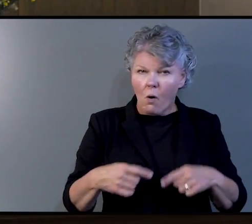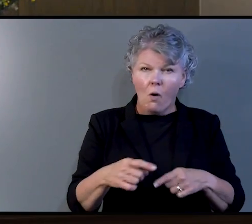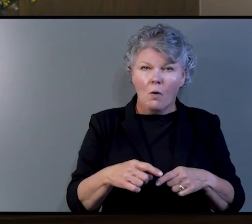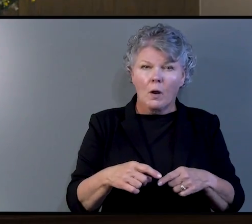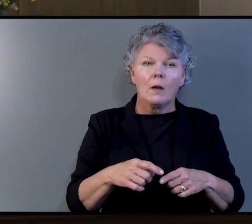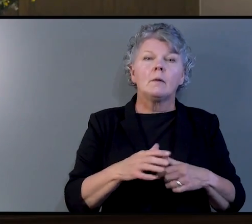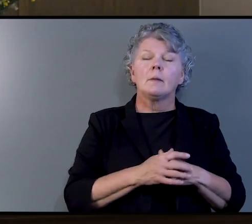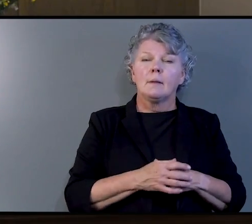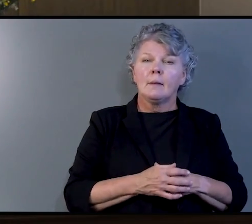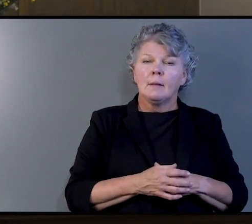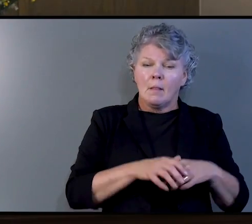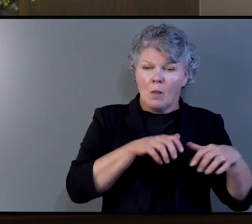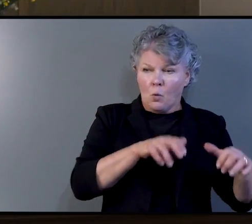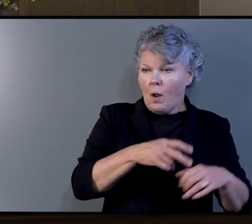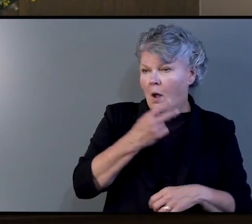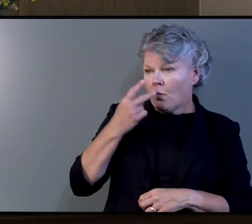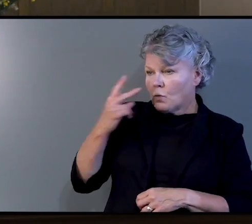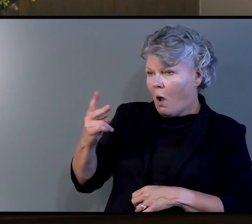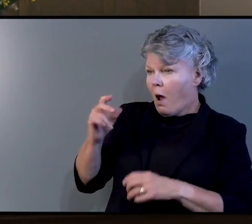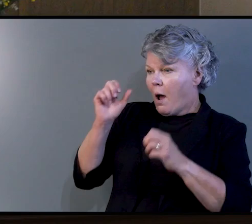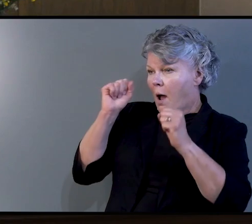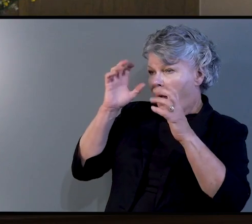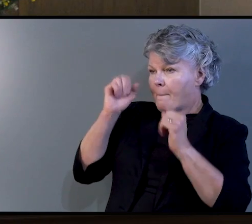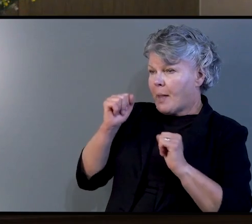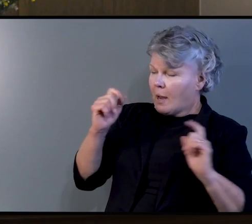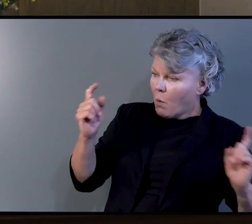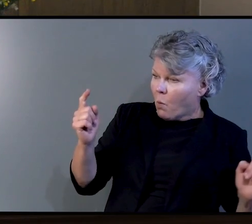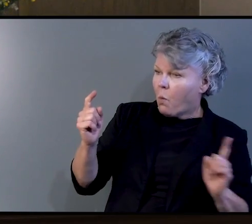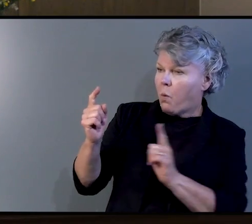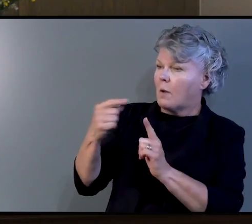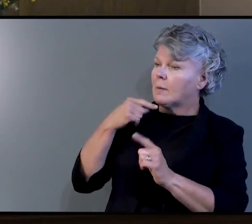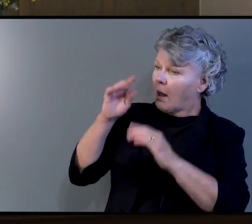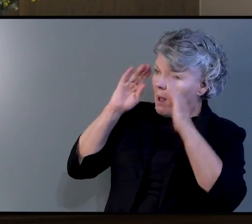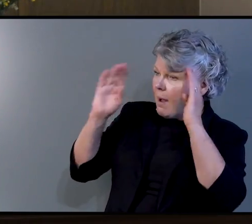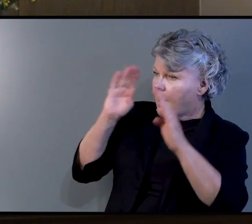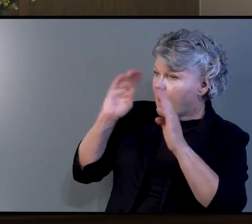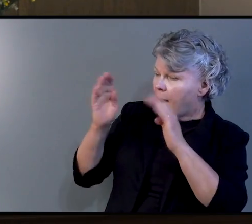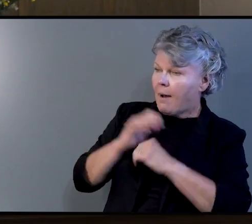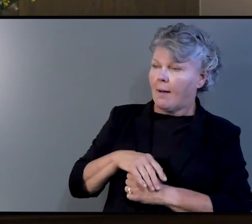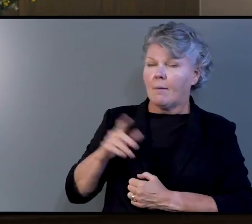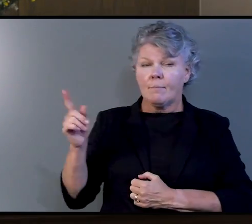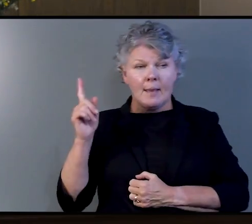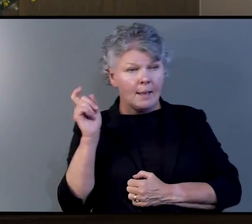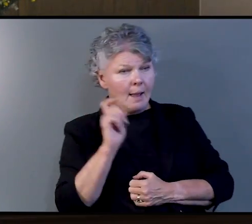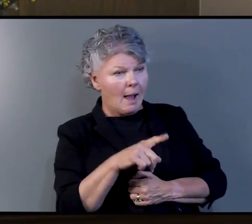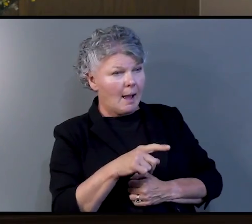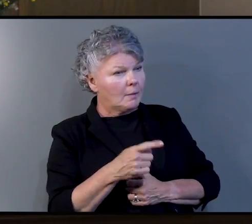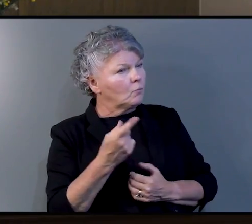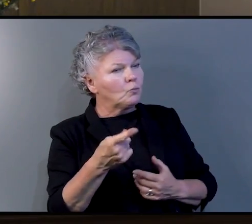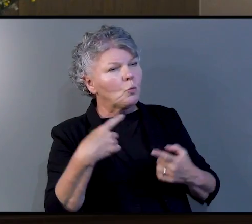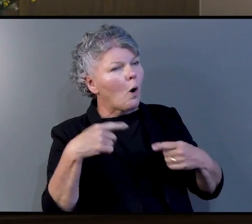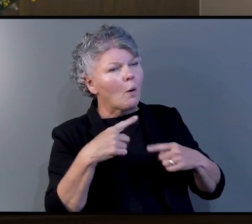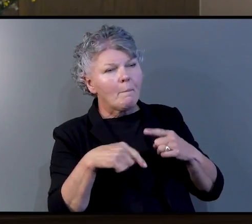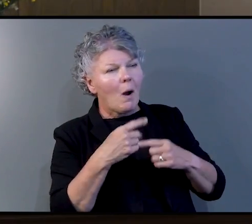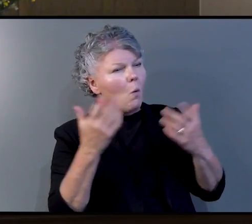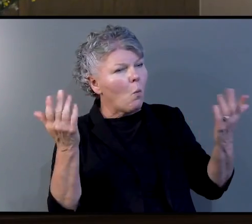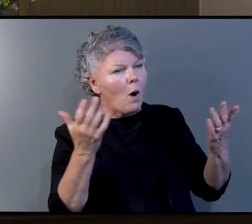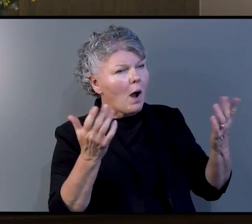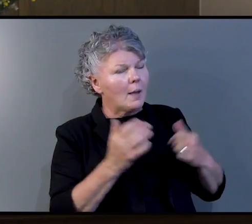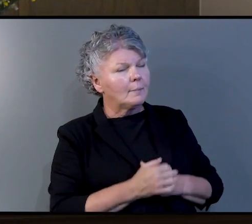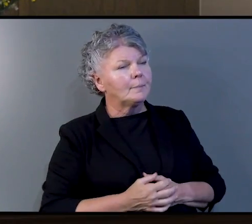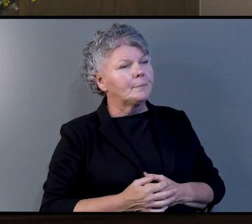crowd, when they saw him, were greatly amazed, and ran up to him and greeted him. And he asked them, "What are you arguing about with